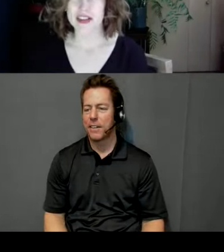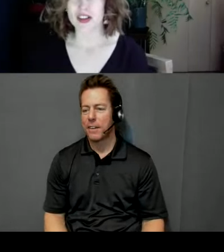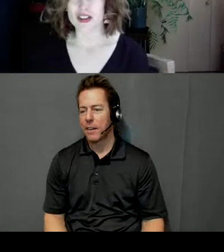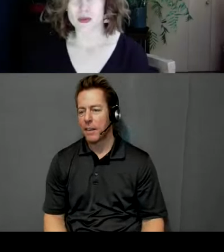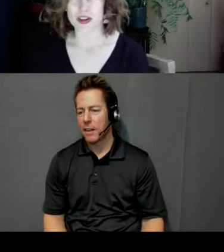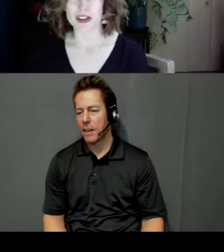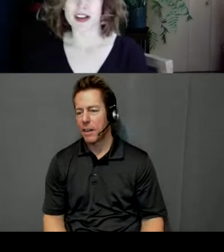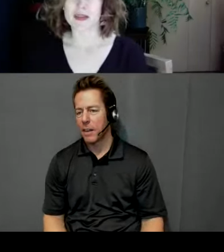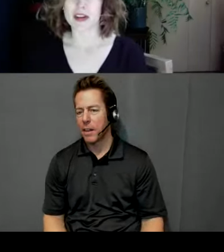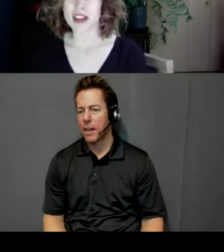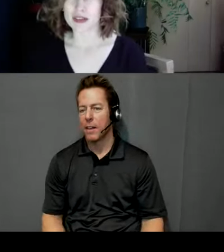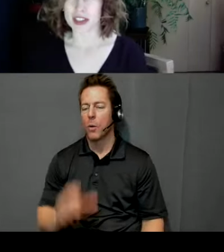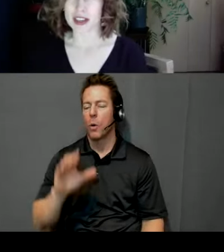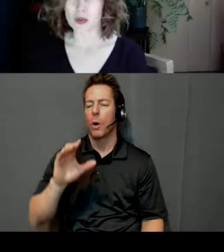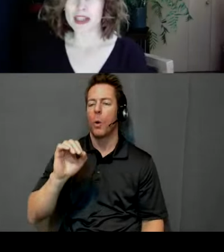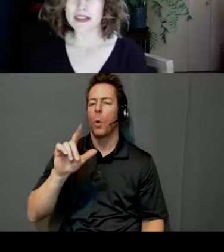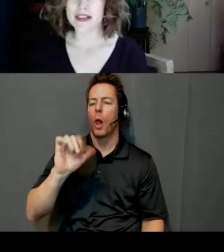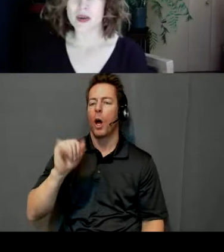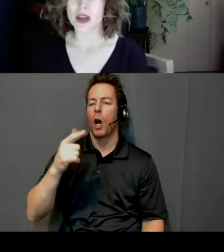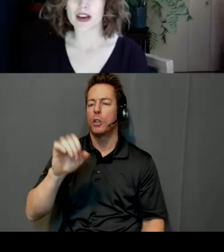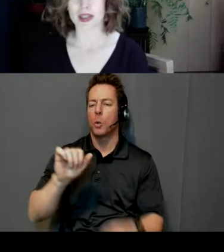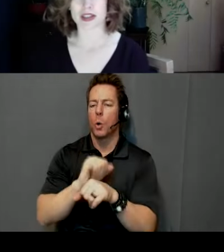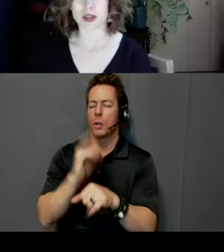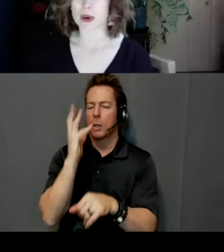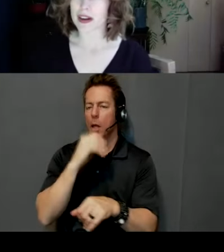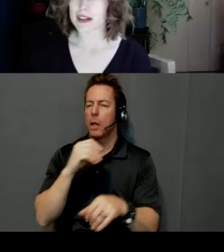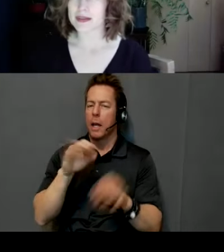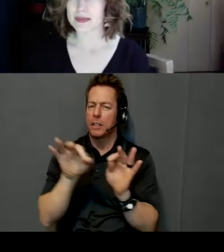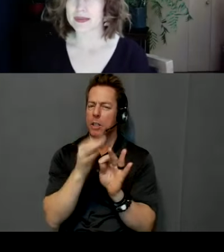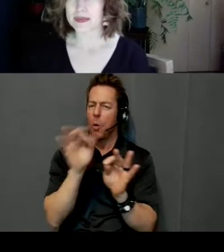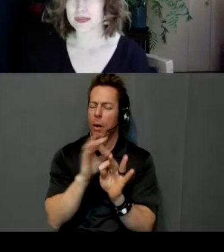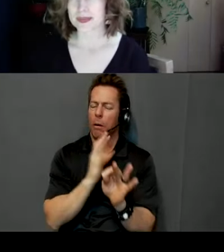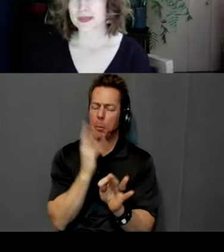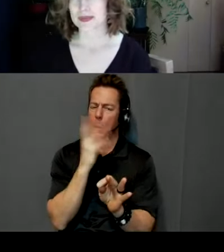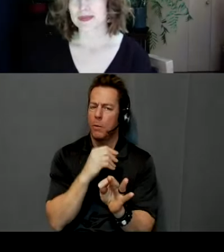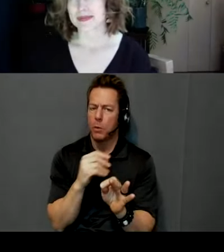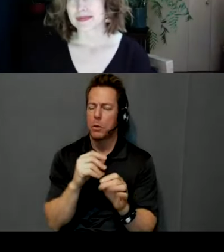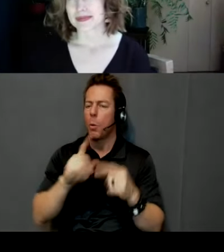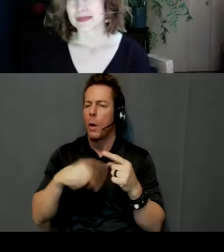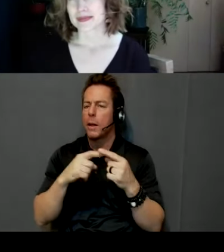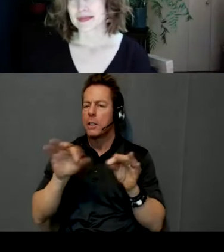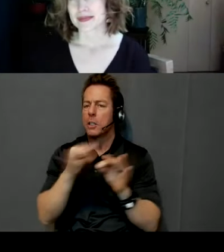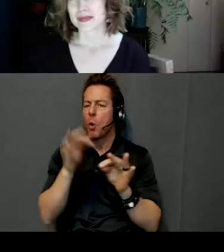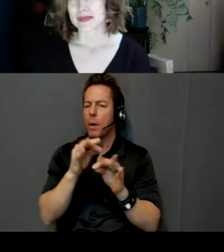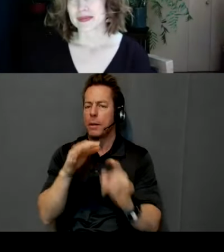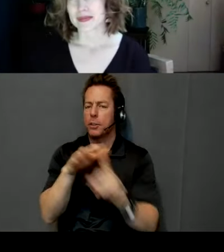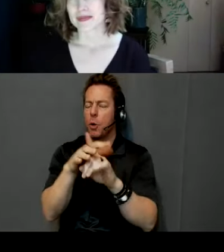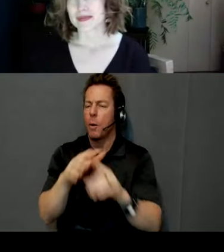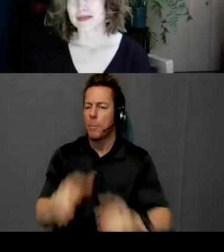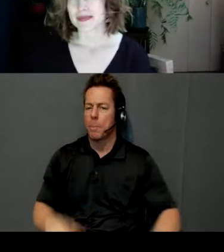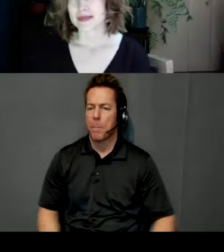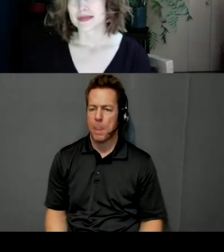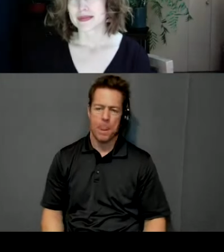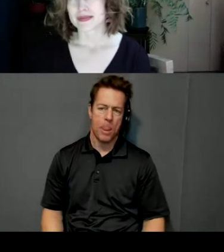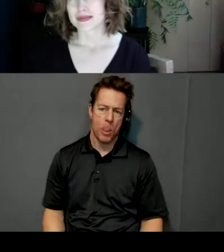and collage work are lovely. When did sewing come into your work? Thank you.